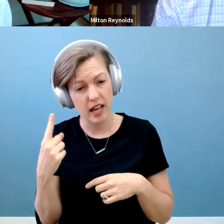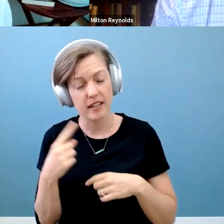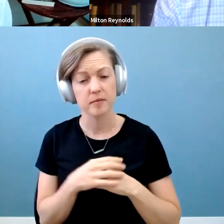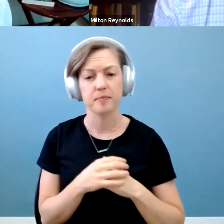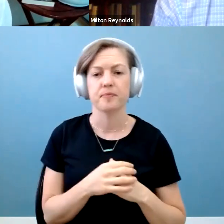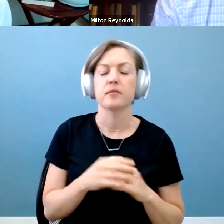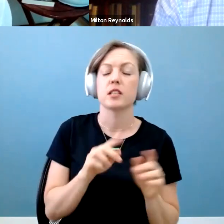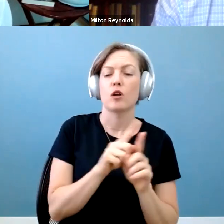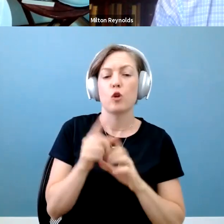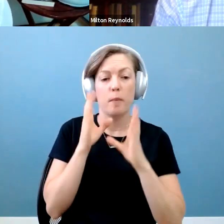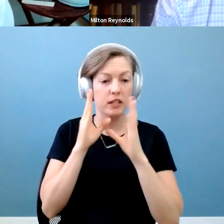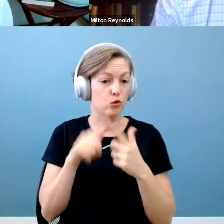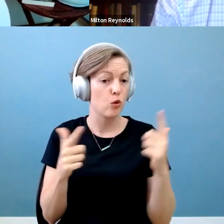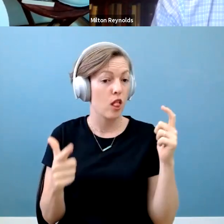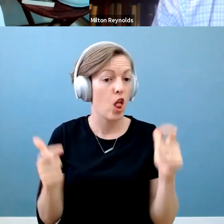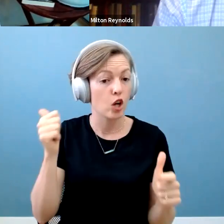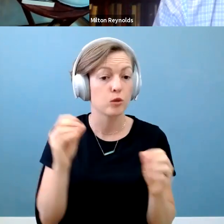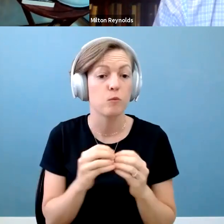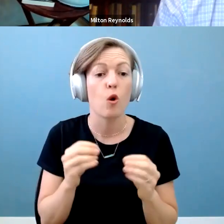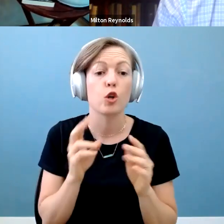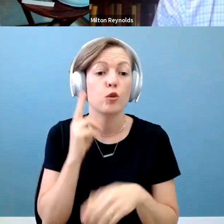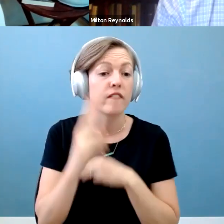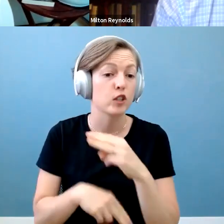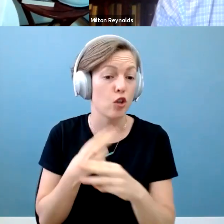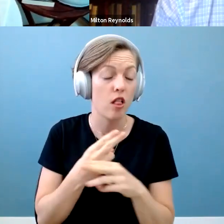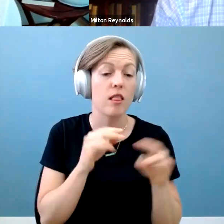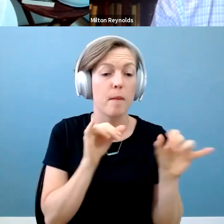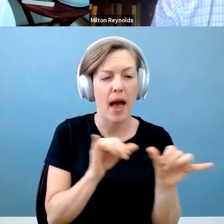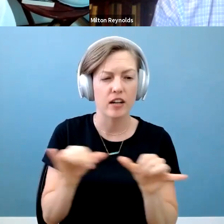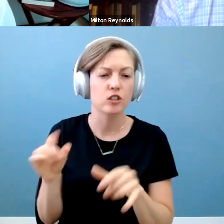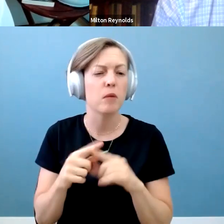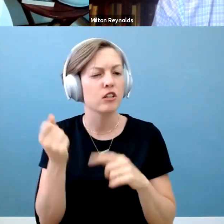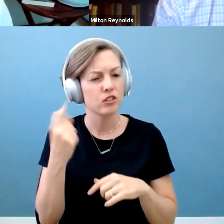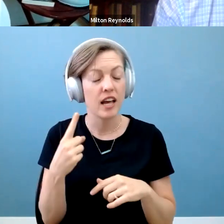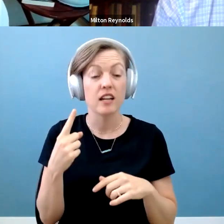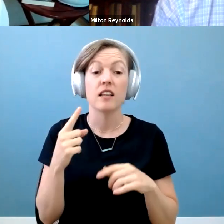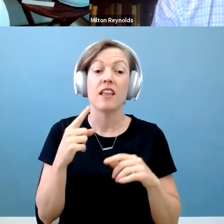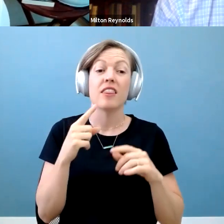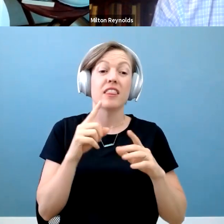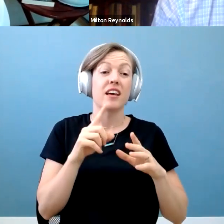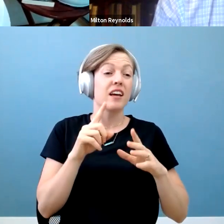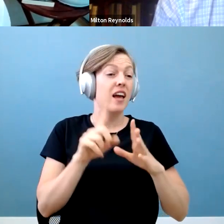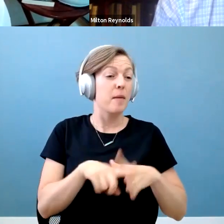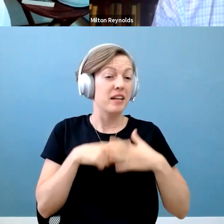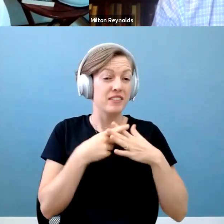pay attention to the larger, sort of more universal patterns, but understand that the manifestation and the imposition of hierarchical